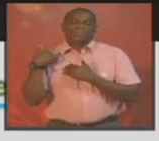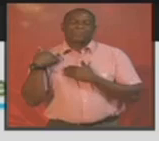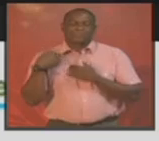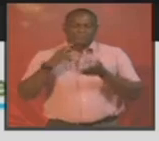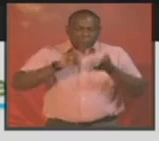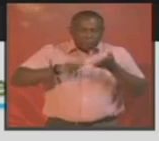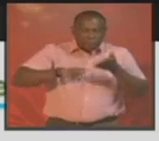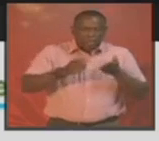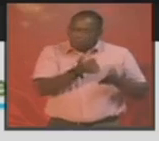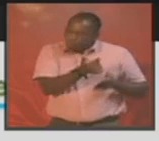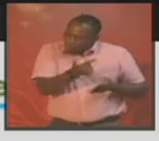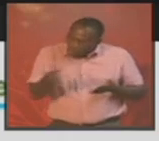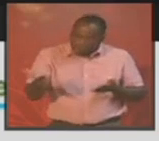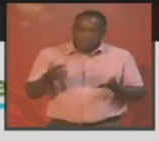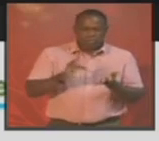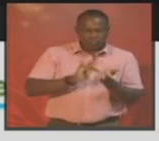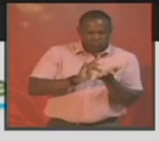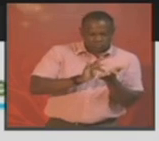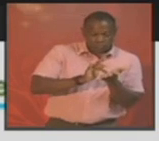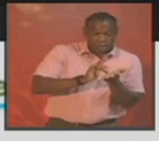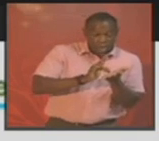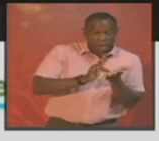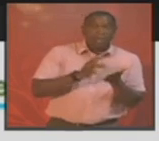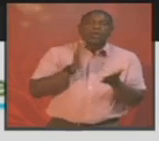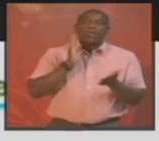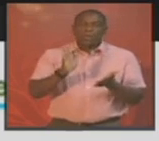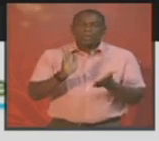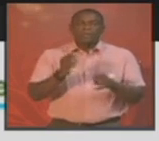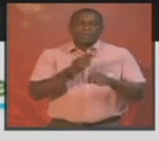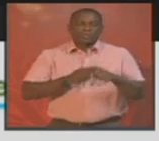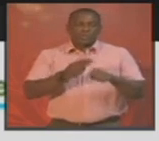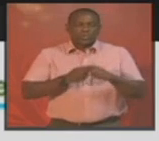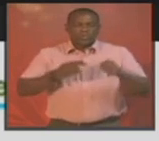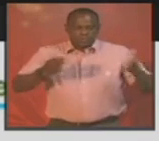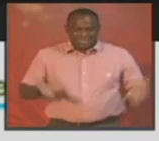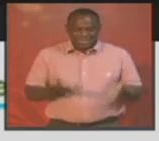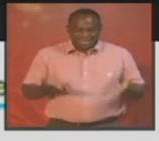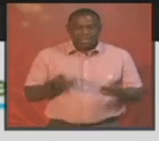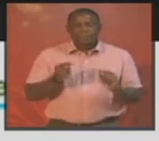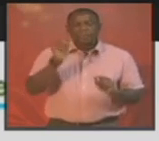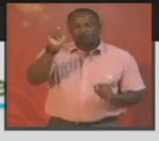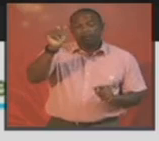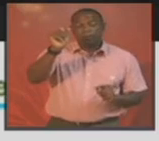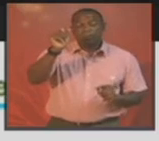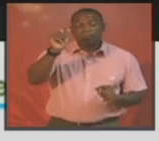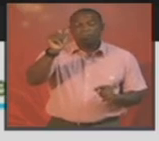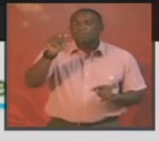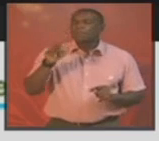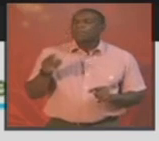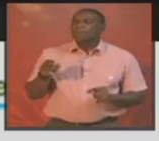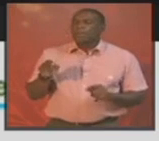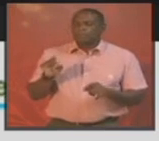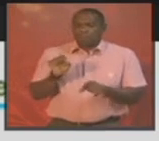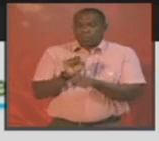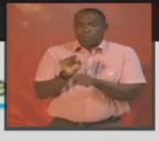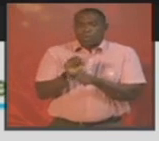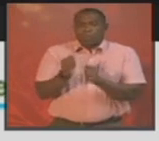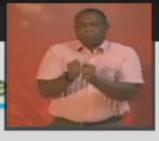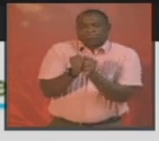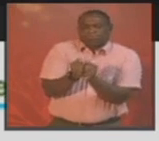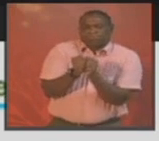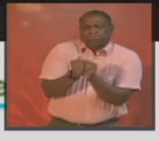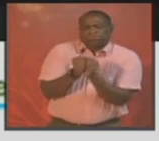that is designed for our markets. There's close collaboration with other border